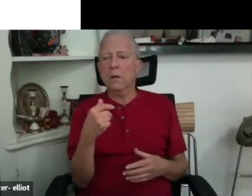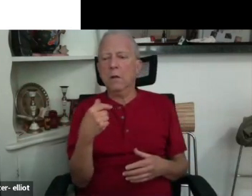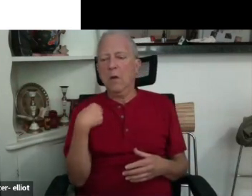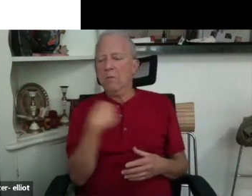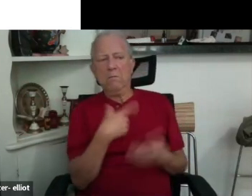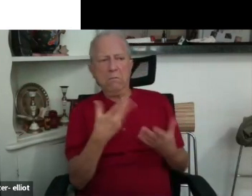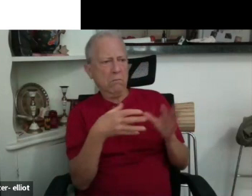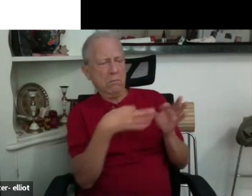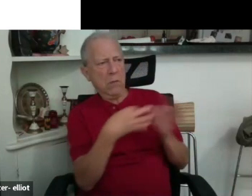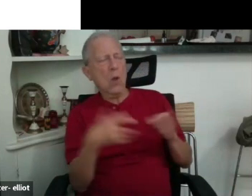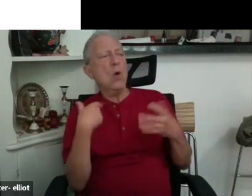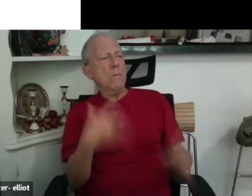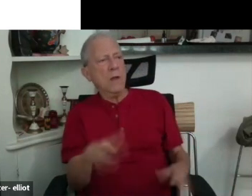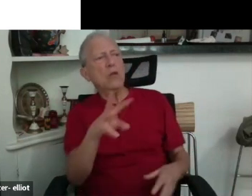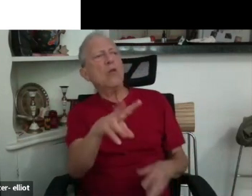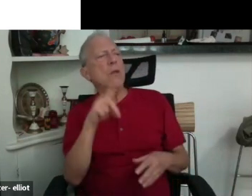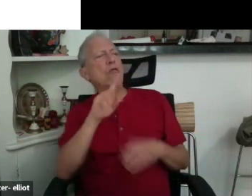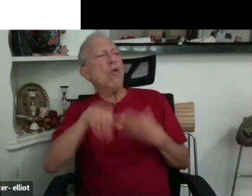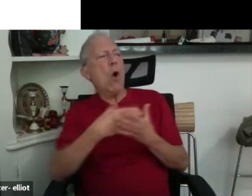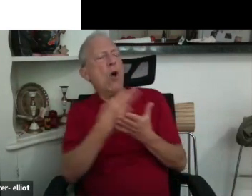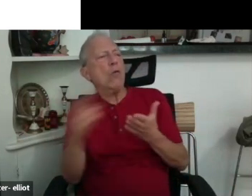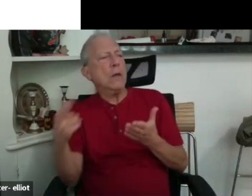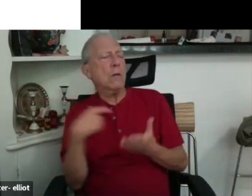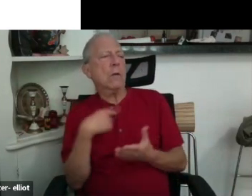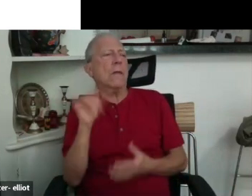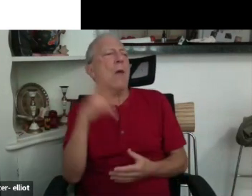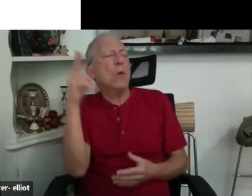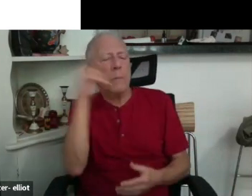that we provided, this was by accident, for example,